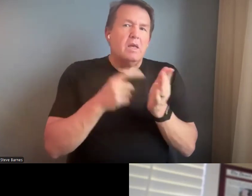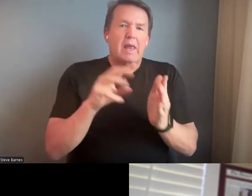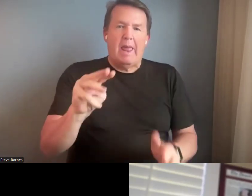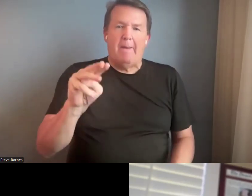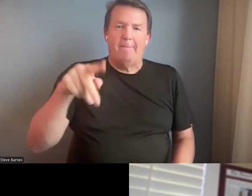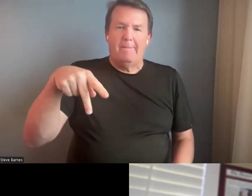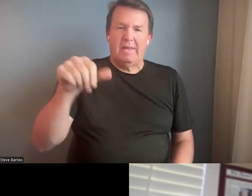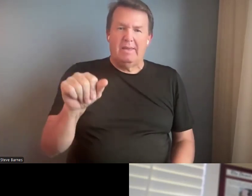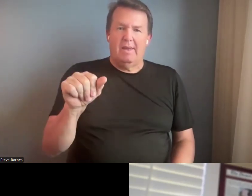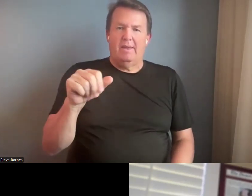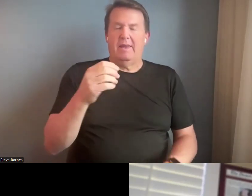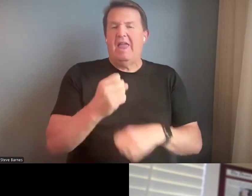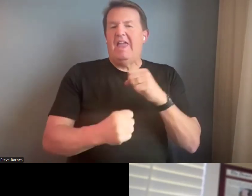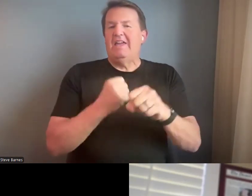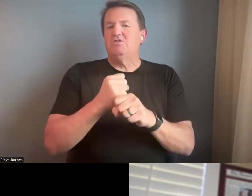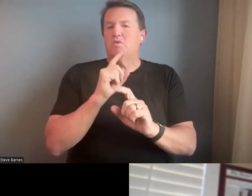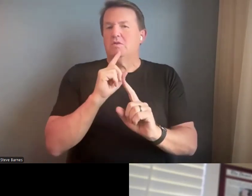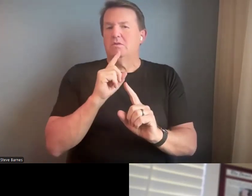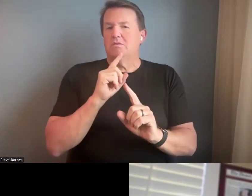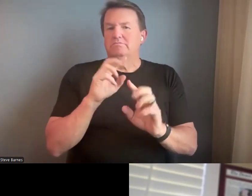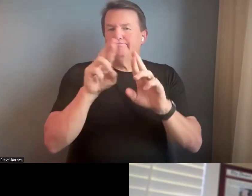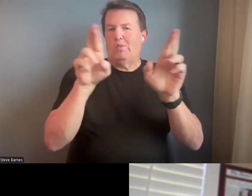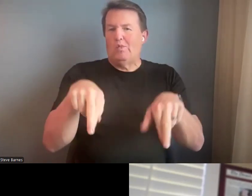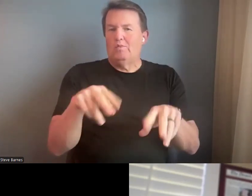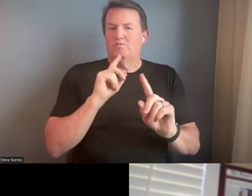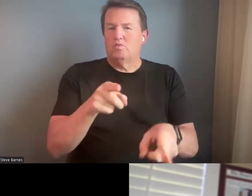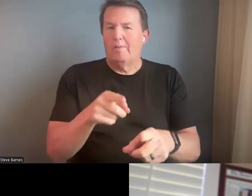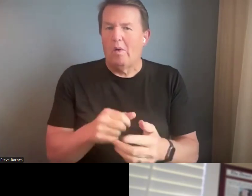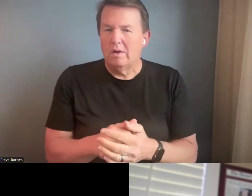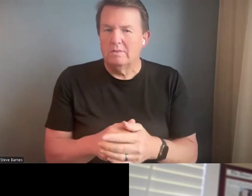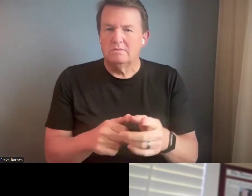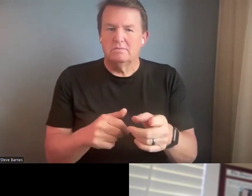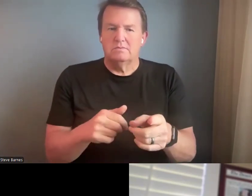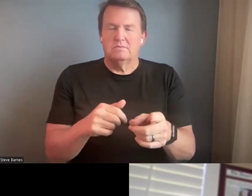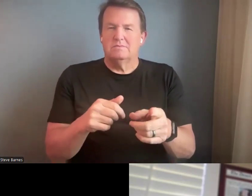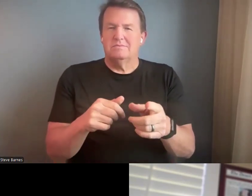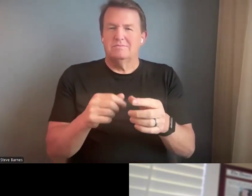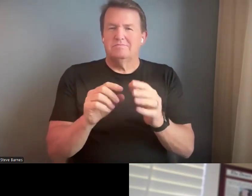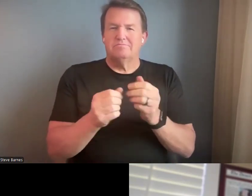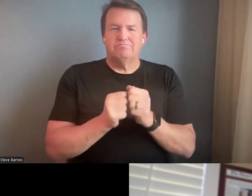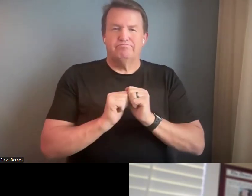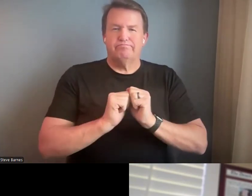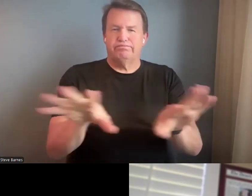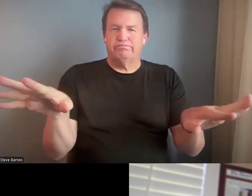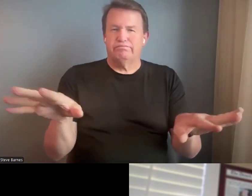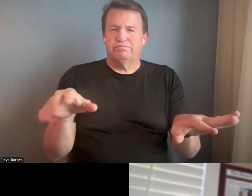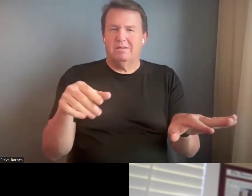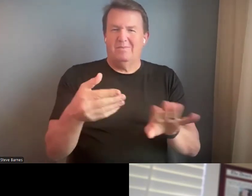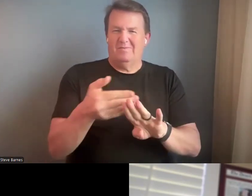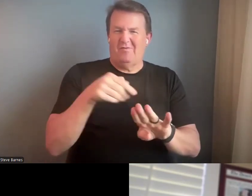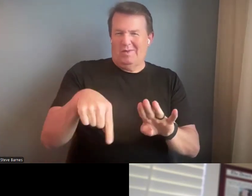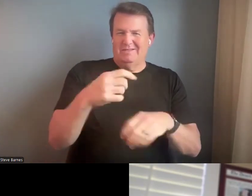MPA annual report that was released, our 5th annual report that was released earlier this year. Some of the